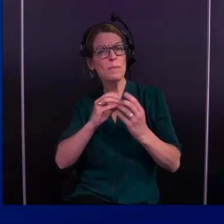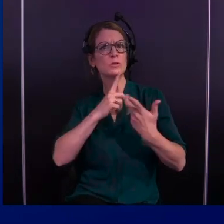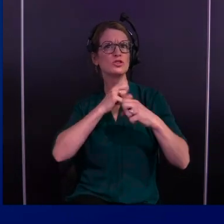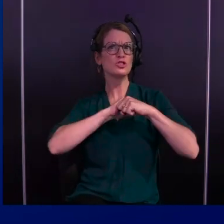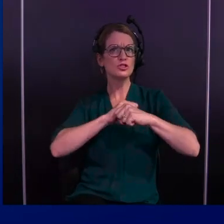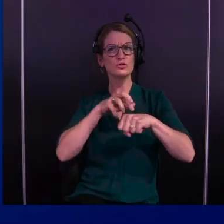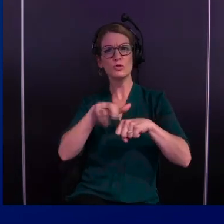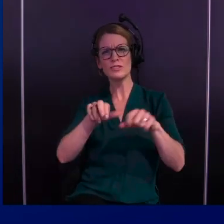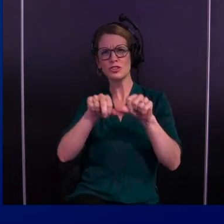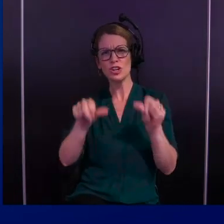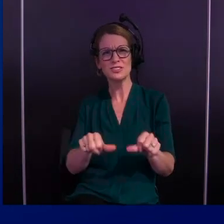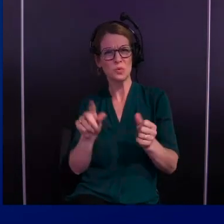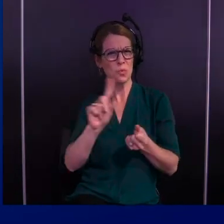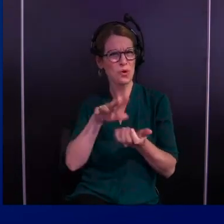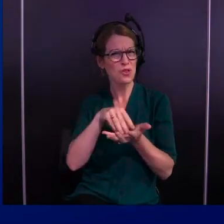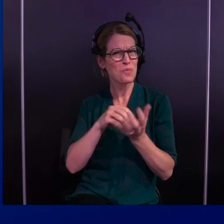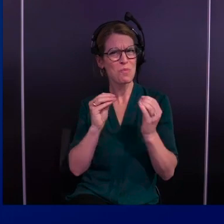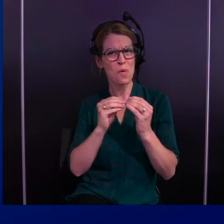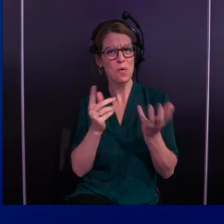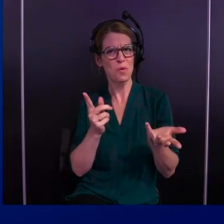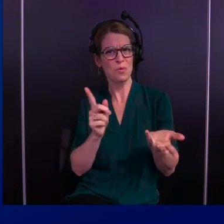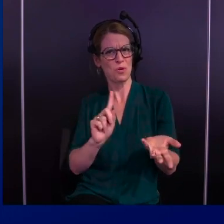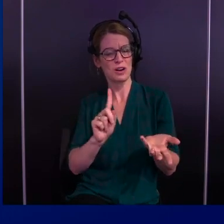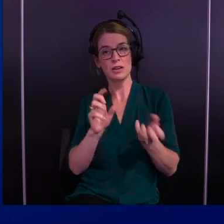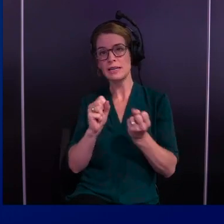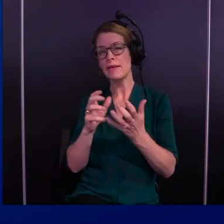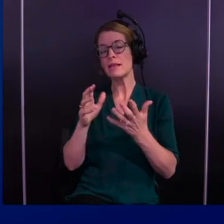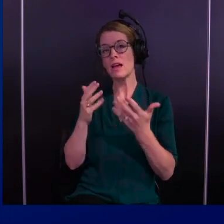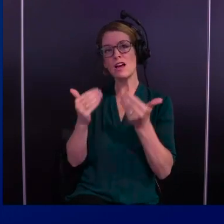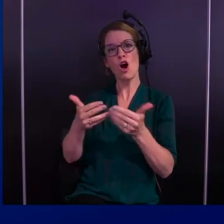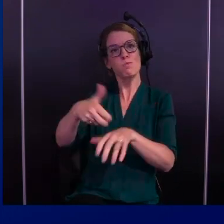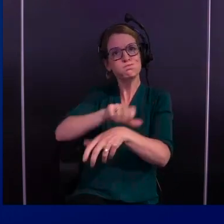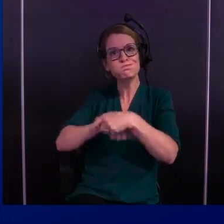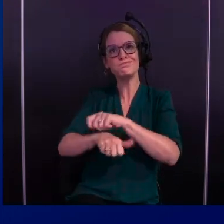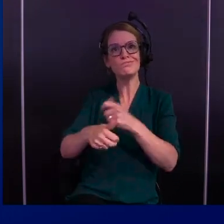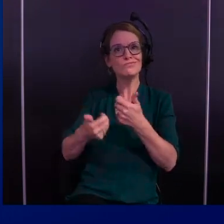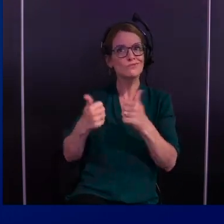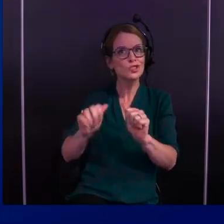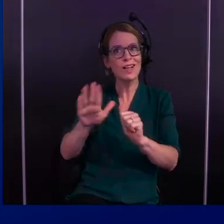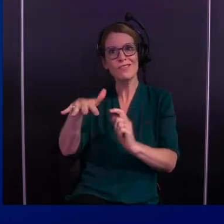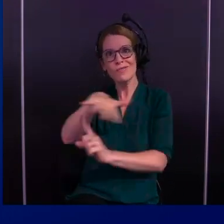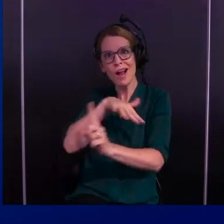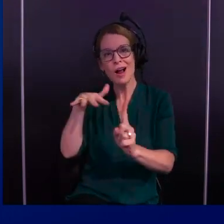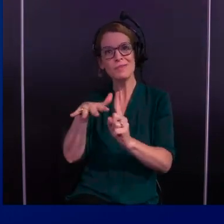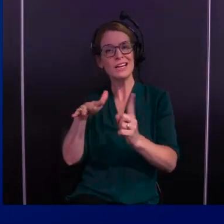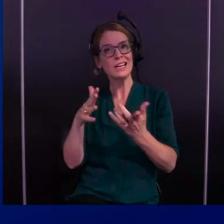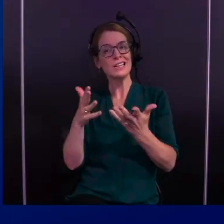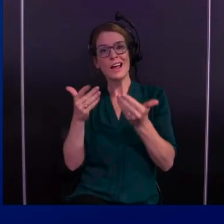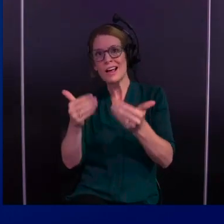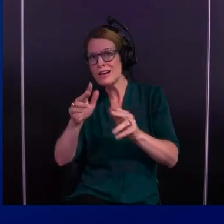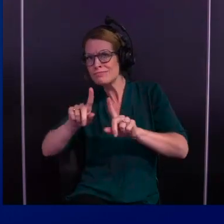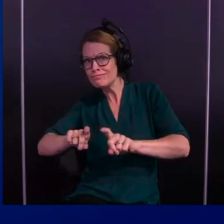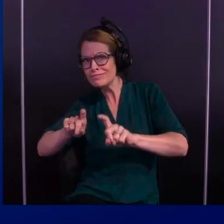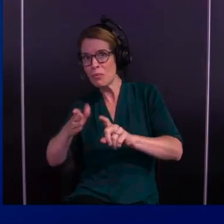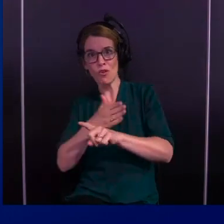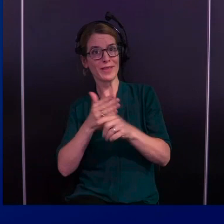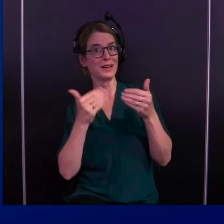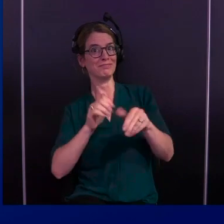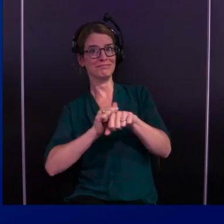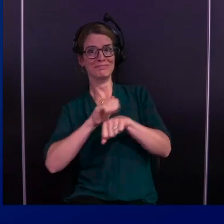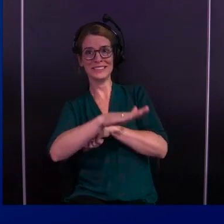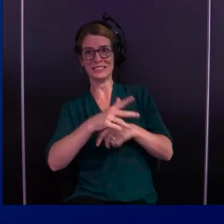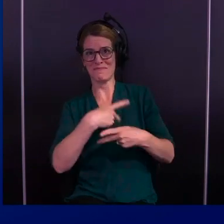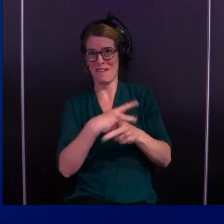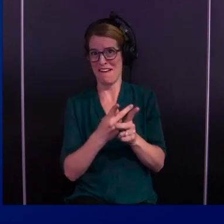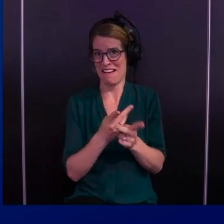like development environment before they're like, all right, we're going to go all in and full send to prod? This is actually